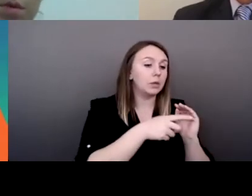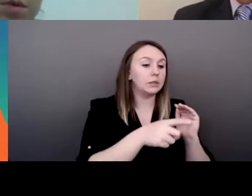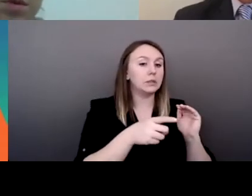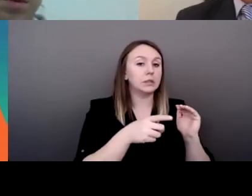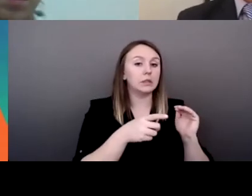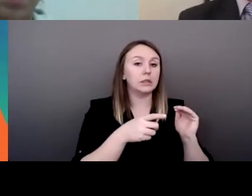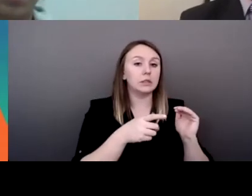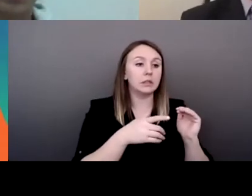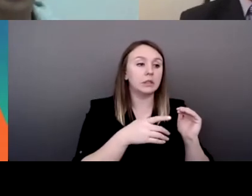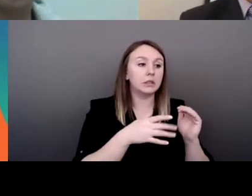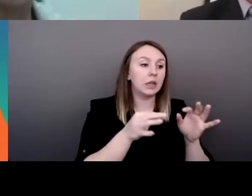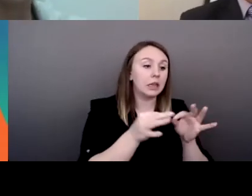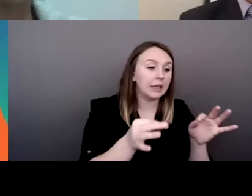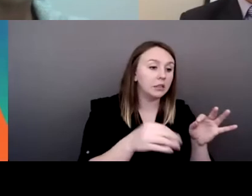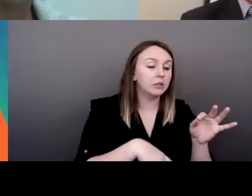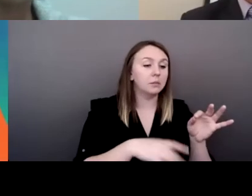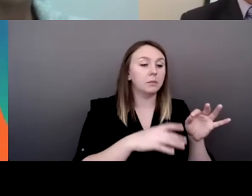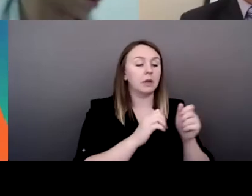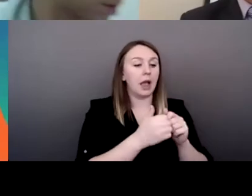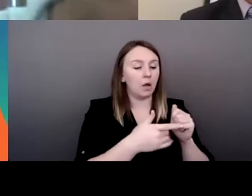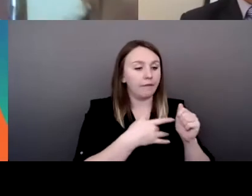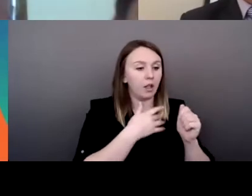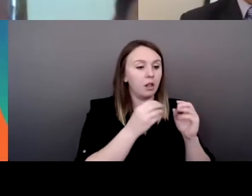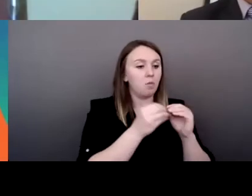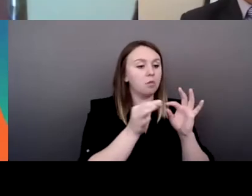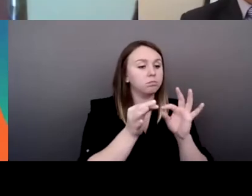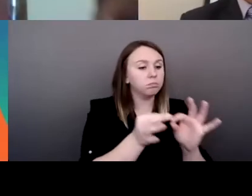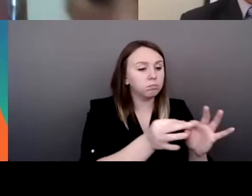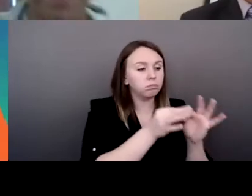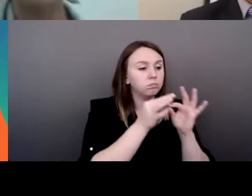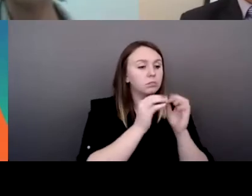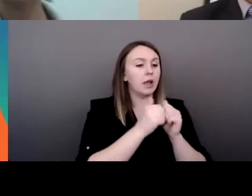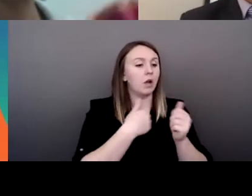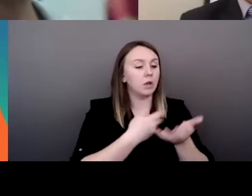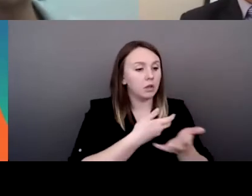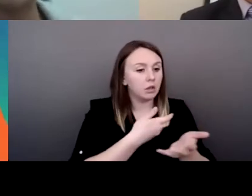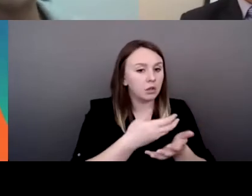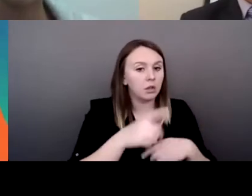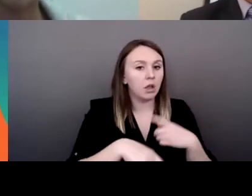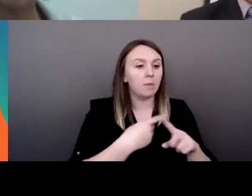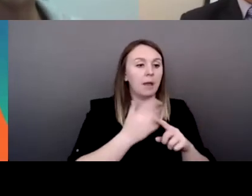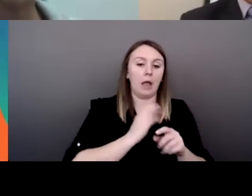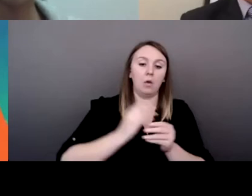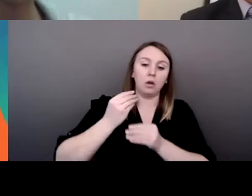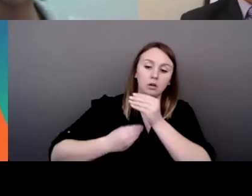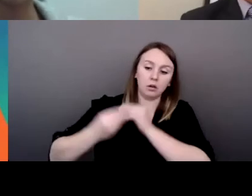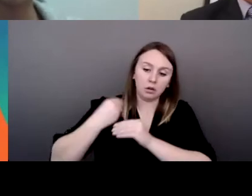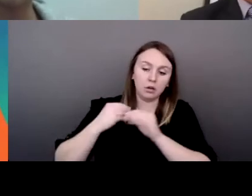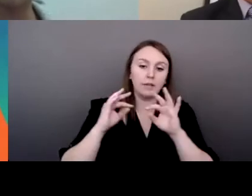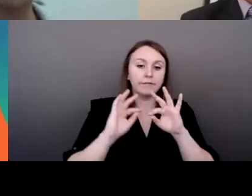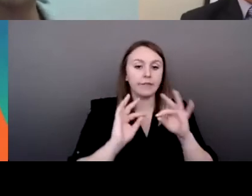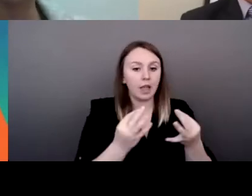communally, linguistically with kinship, with our relatives, the way that we communicate about our Tioshpe, our extended relatives, right? How does